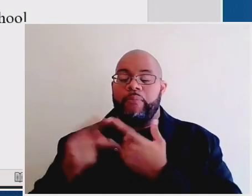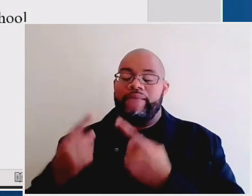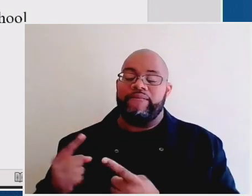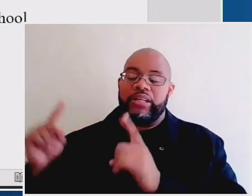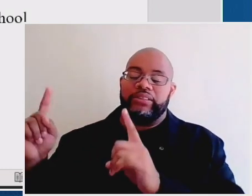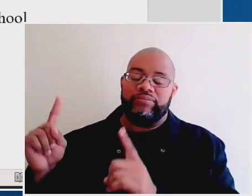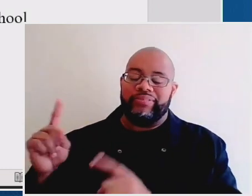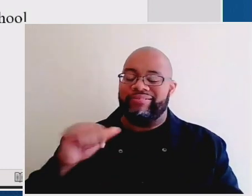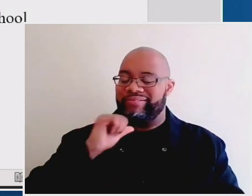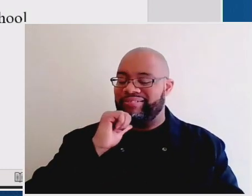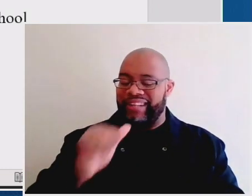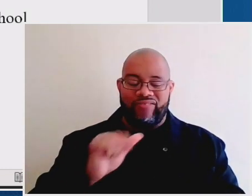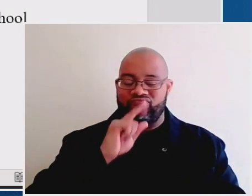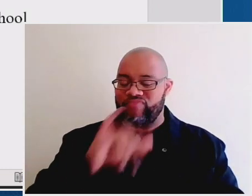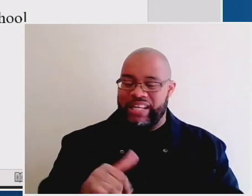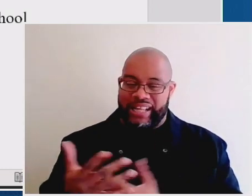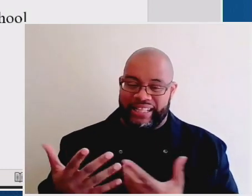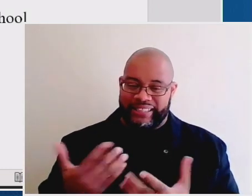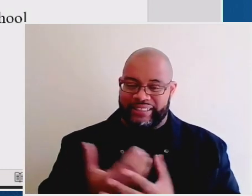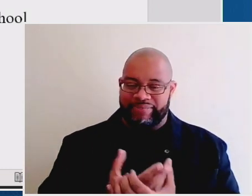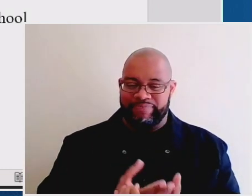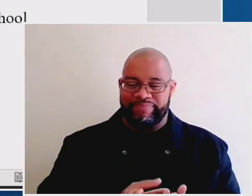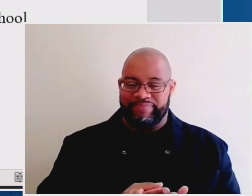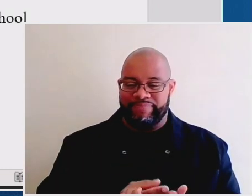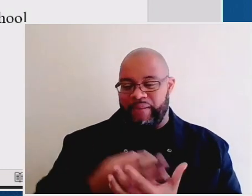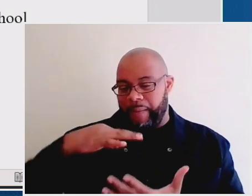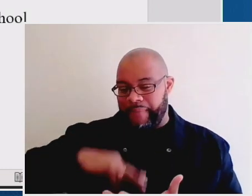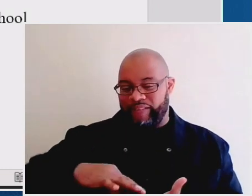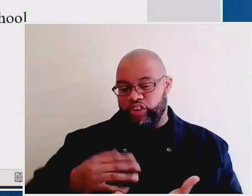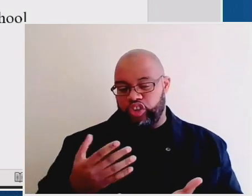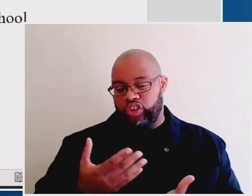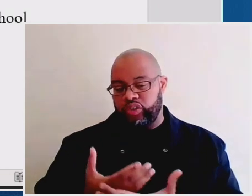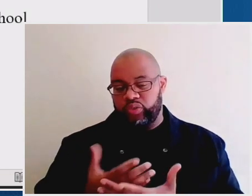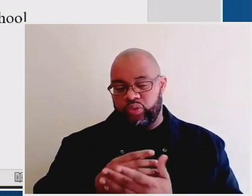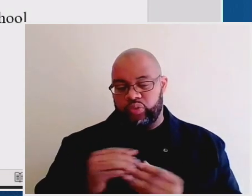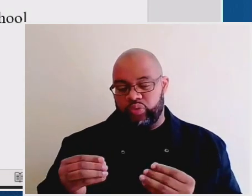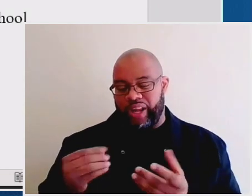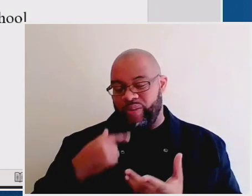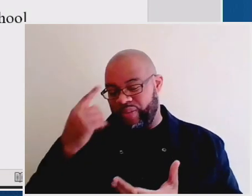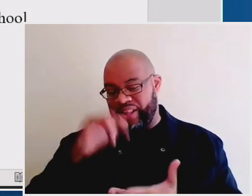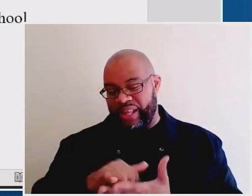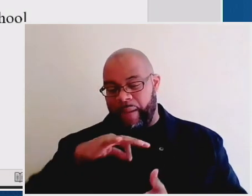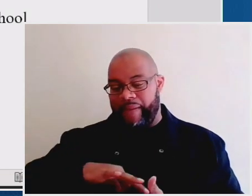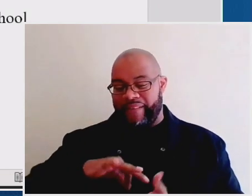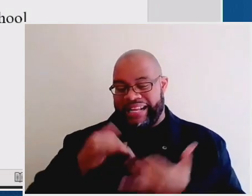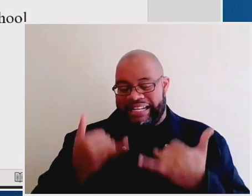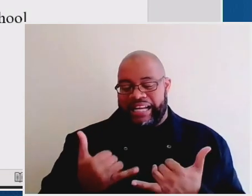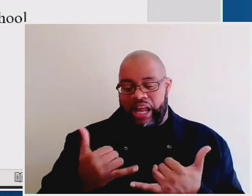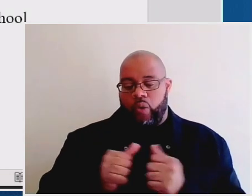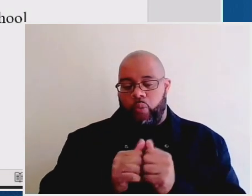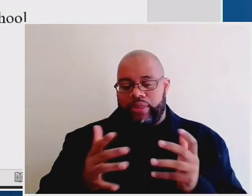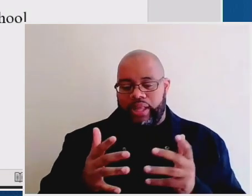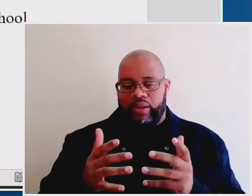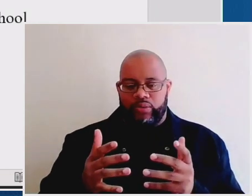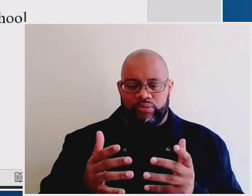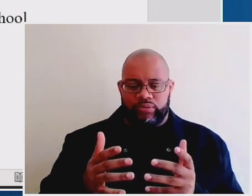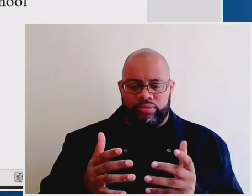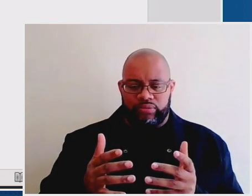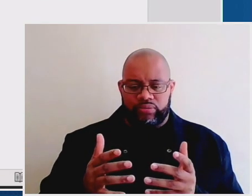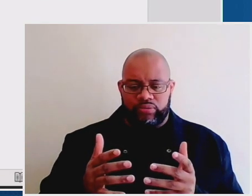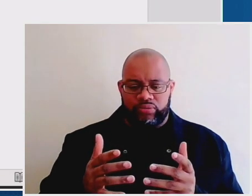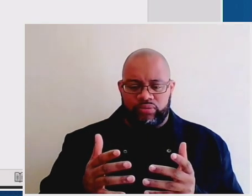not necessarily beneficial. No, I don't think would be beneficial at this time in helping the programs.